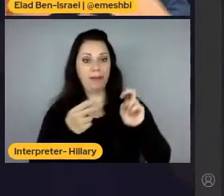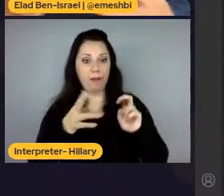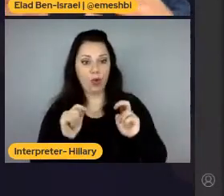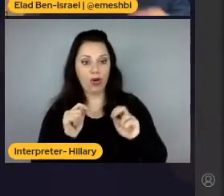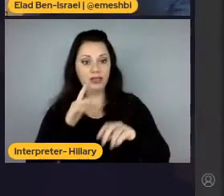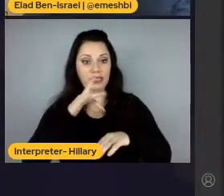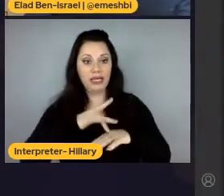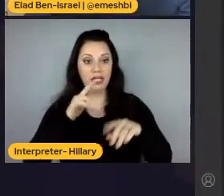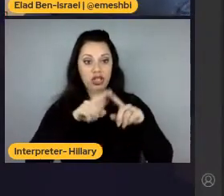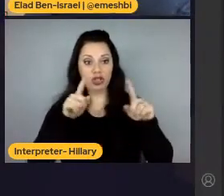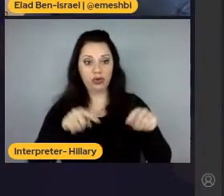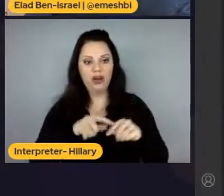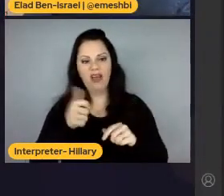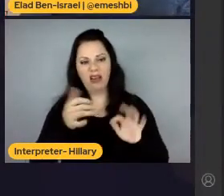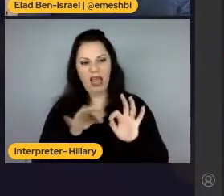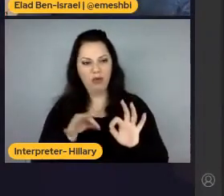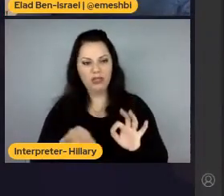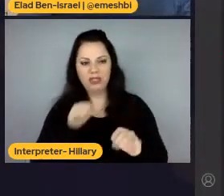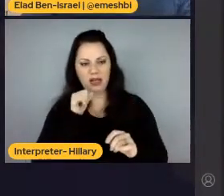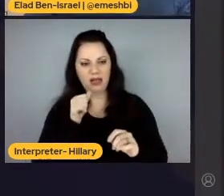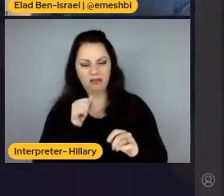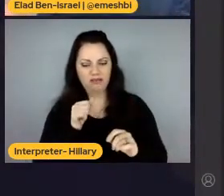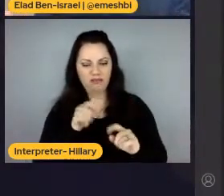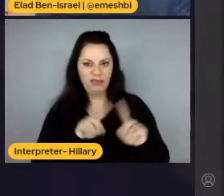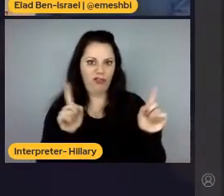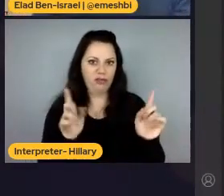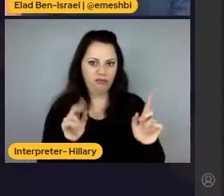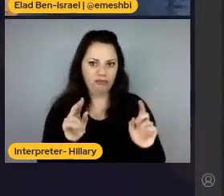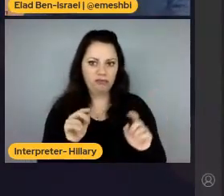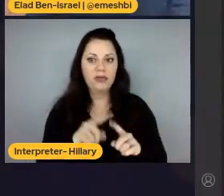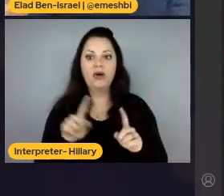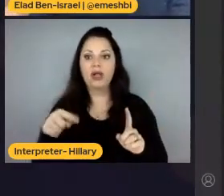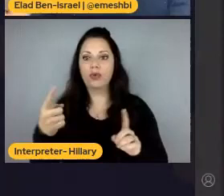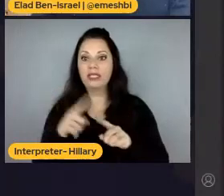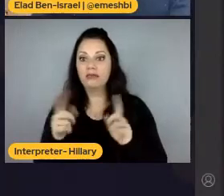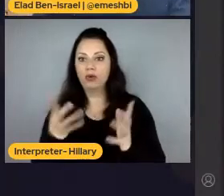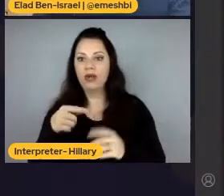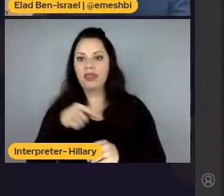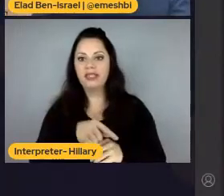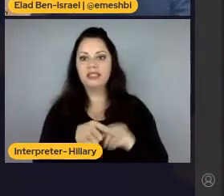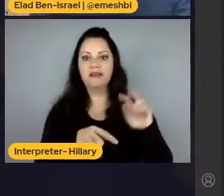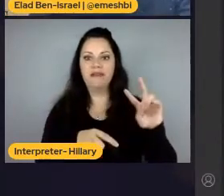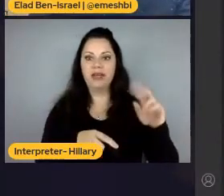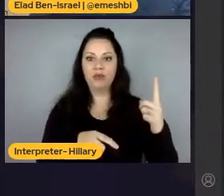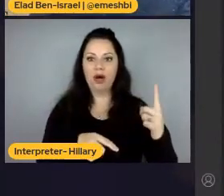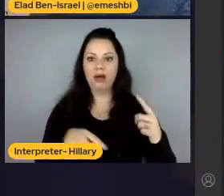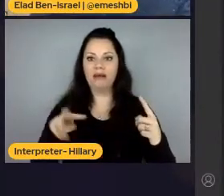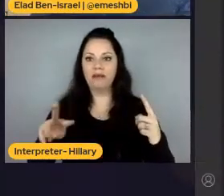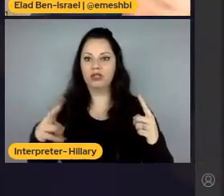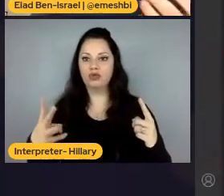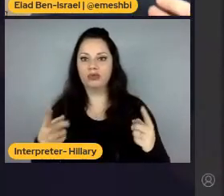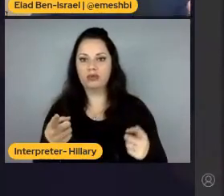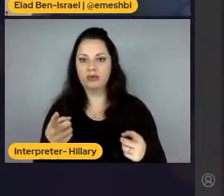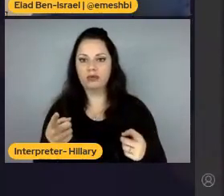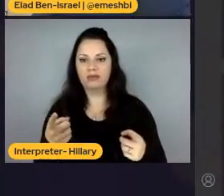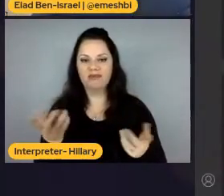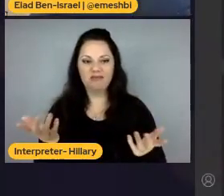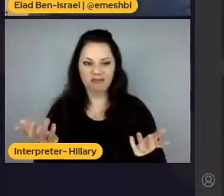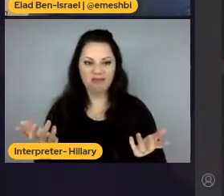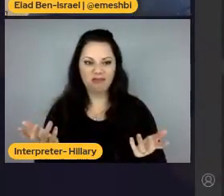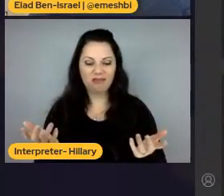and in other languages it's not very different, is this, right? Like this is v1 and this is v2. So